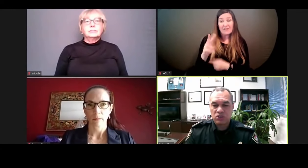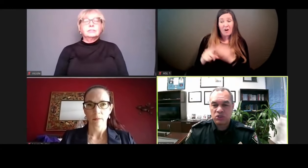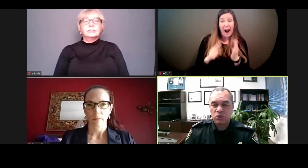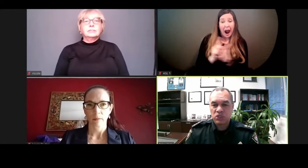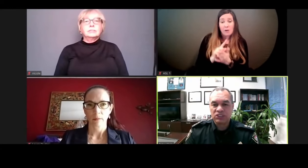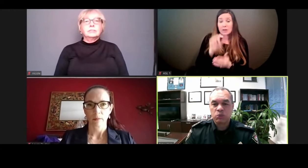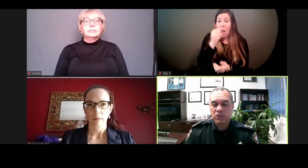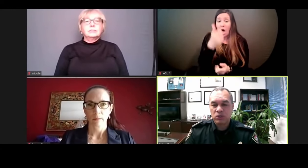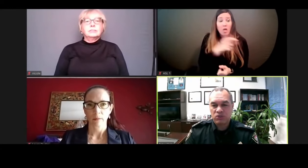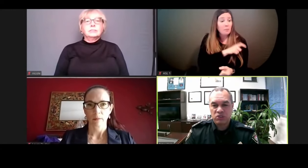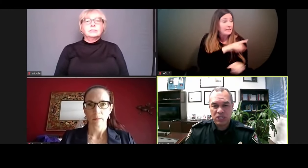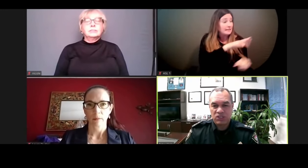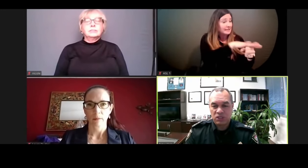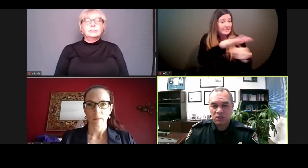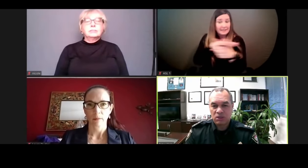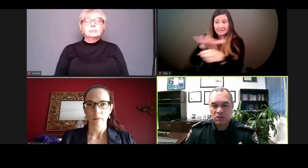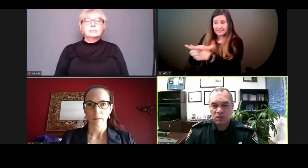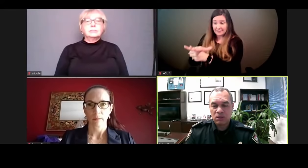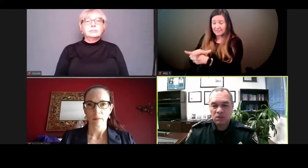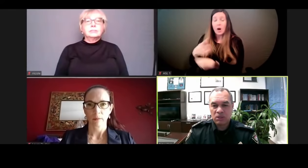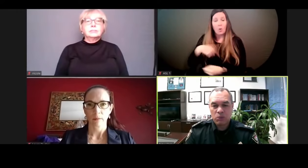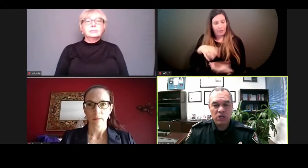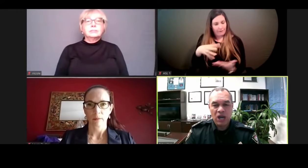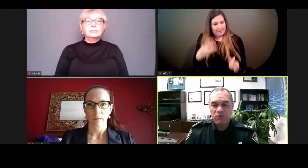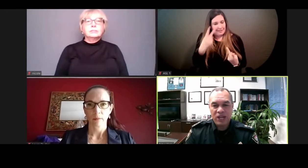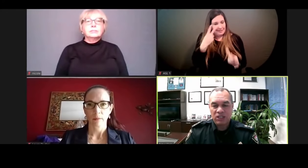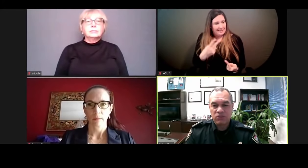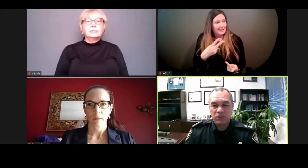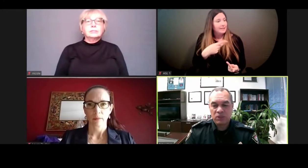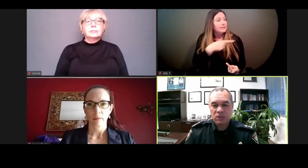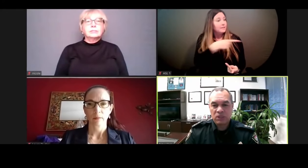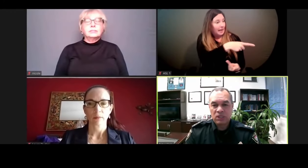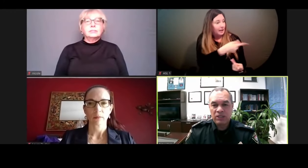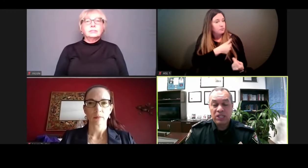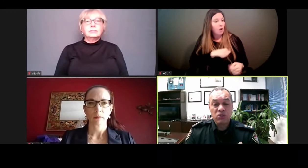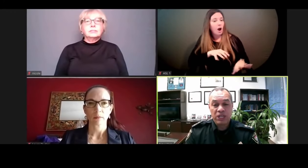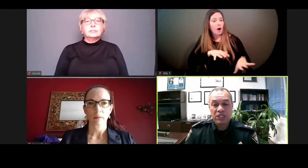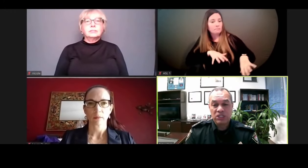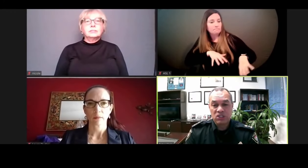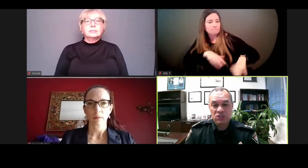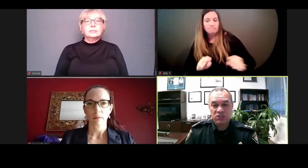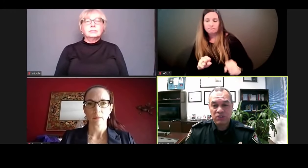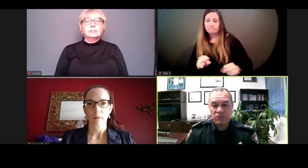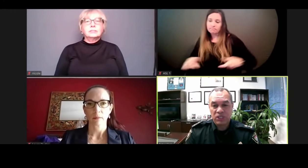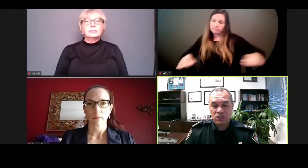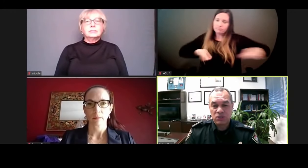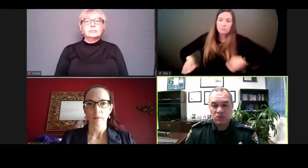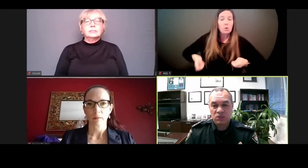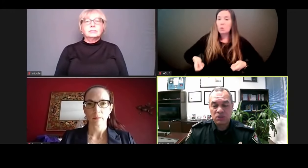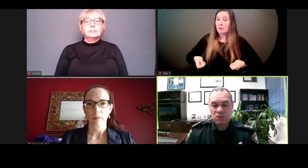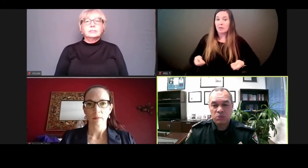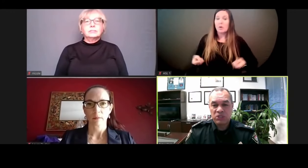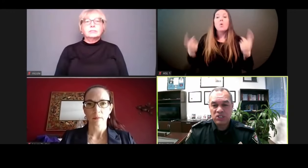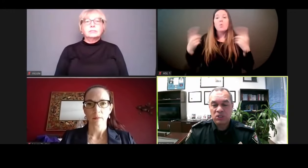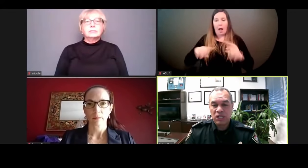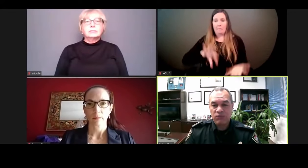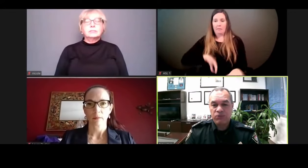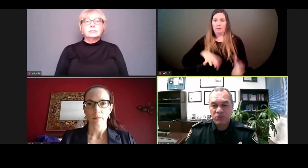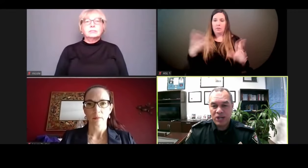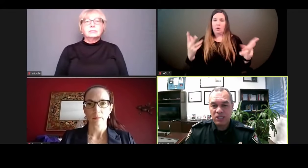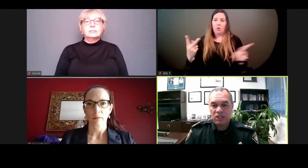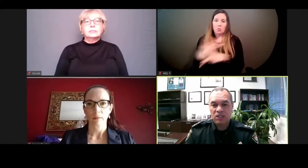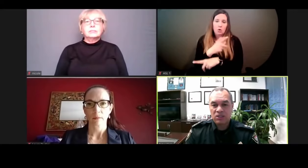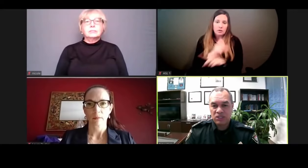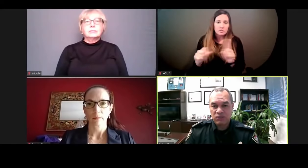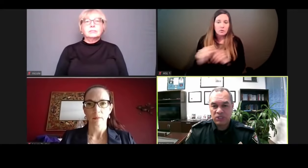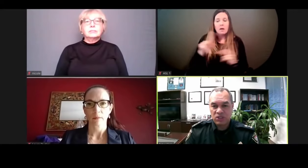jurisdictions to do just what you have suggested. They were not effective, and they created additional safety issues, potential